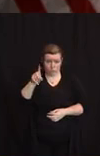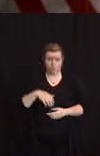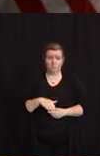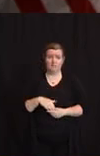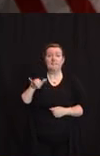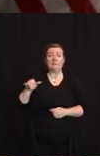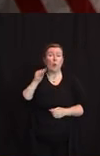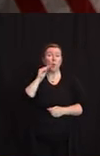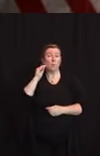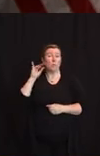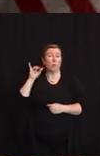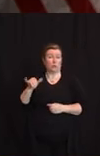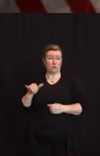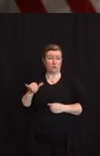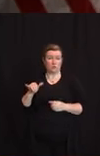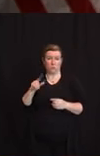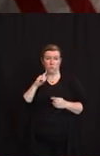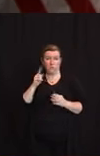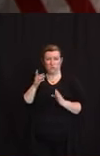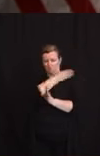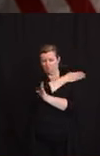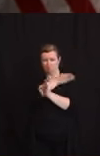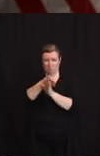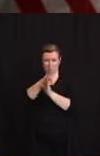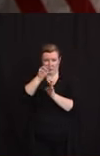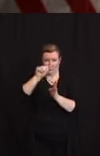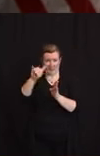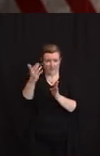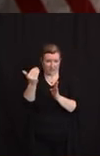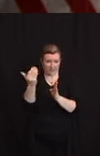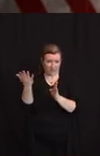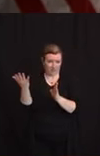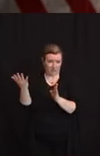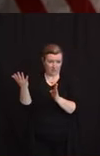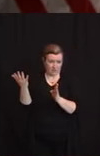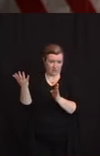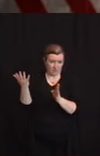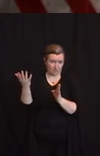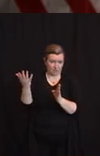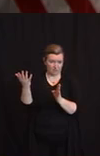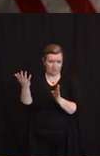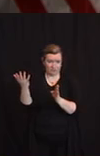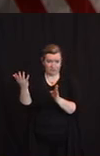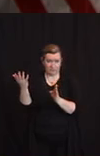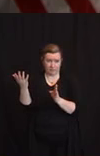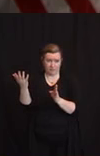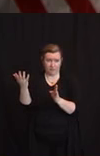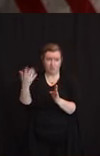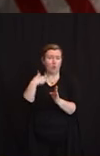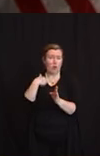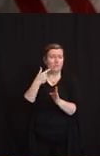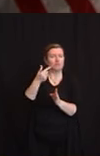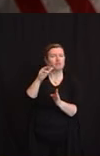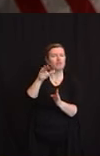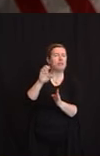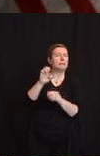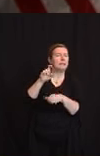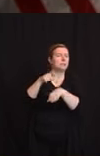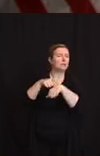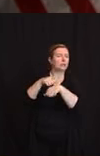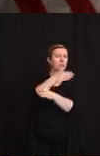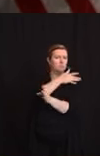towns' grace period? Second one is, do you have any updates specifically on the Andover nursing home, and are you